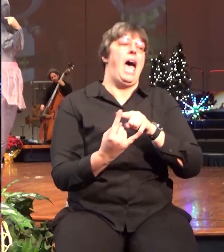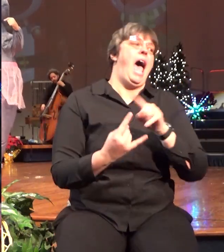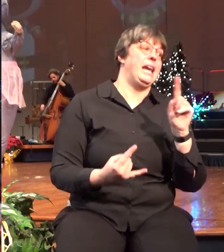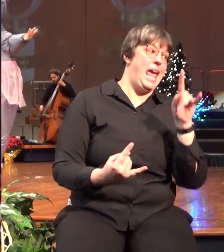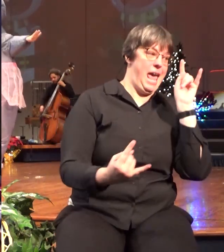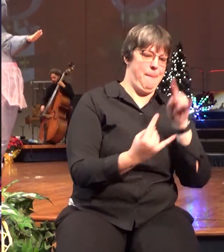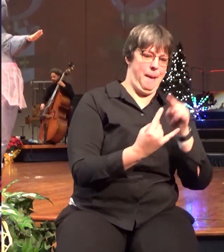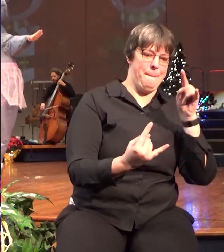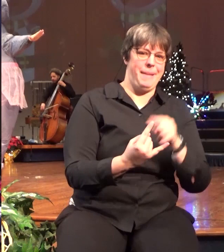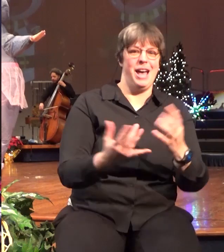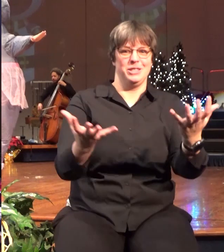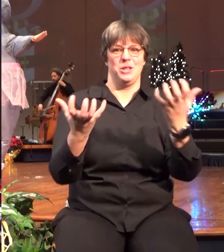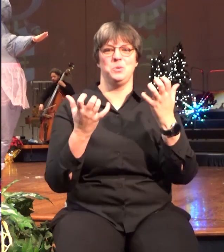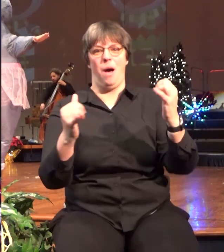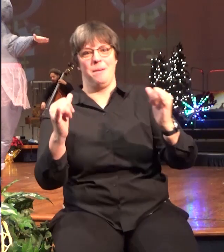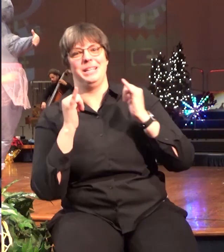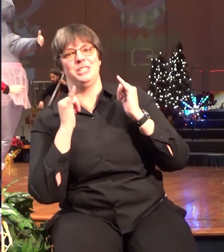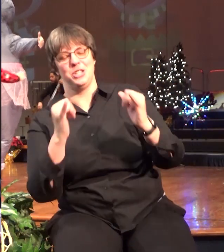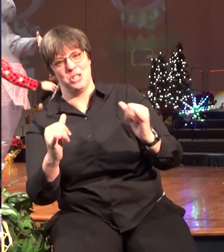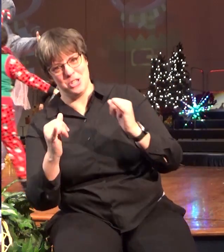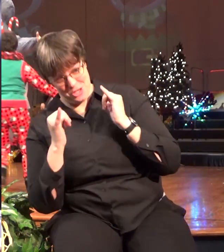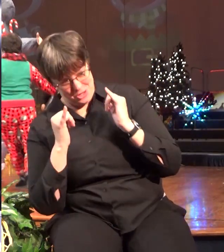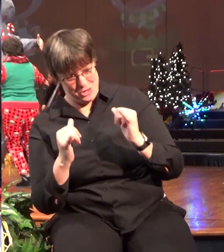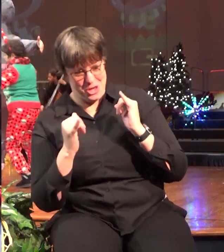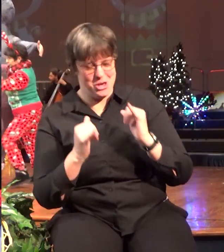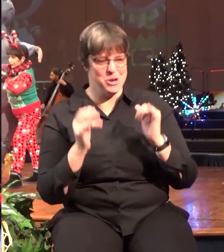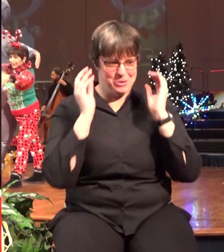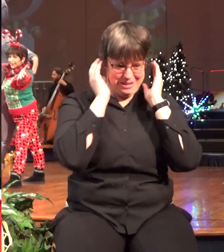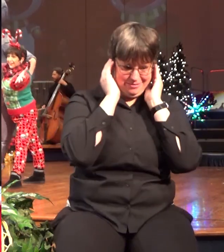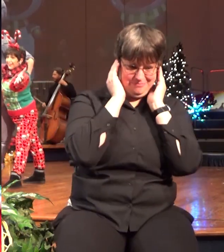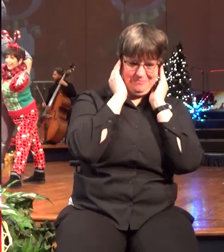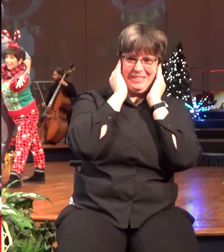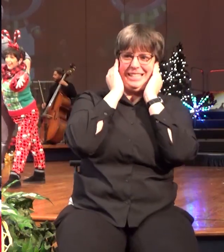hippopotamuses, and hippopotamuses like me too.